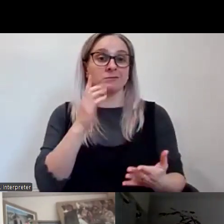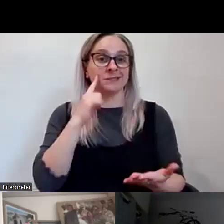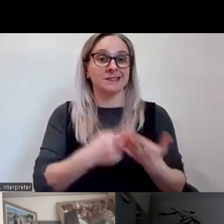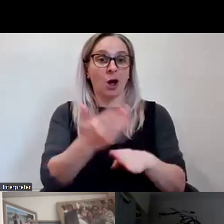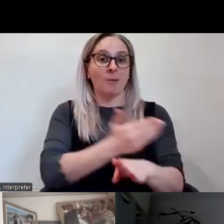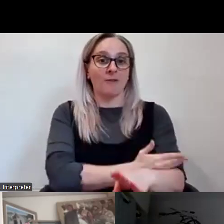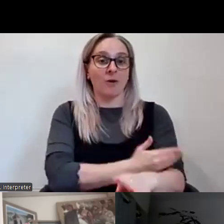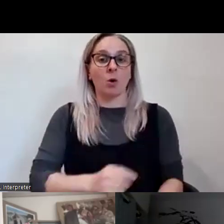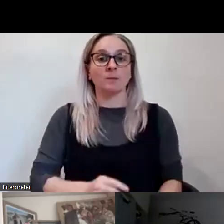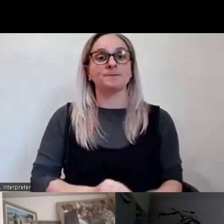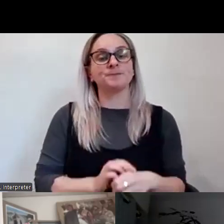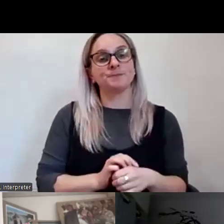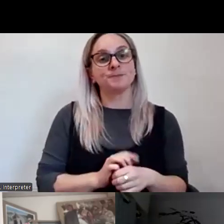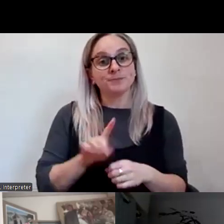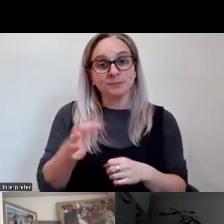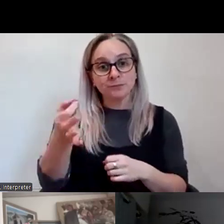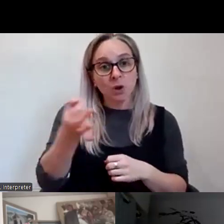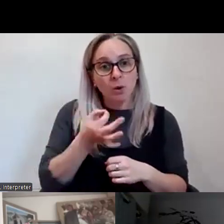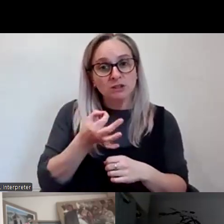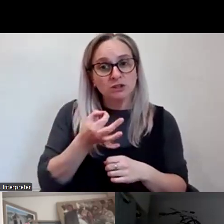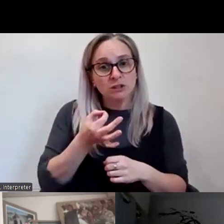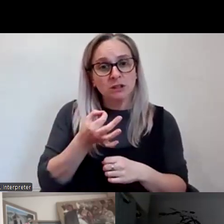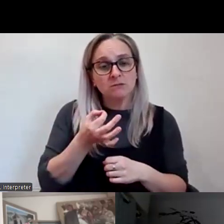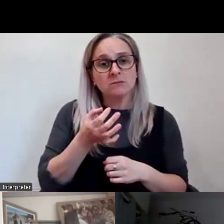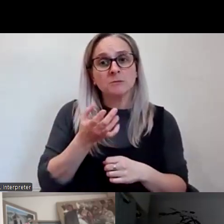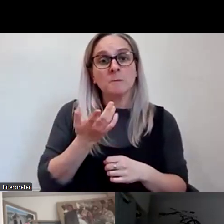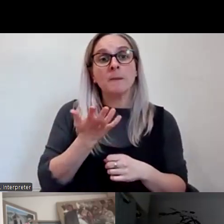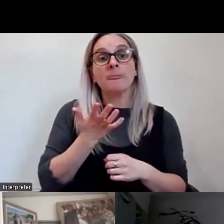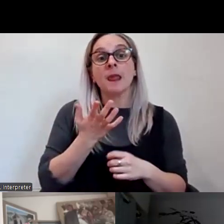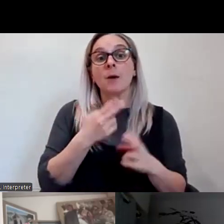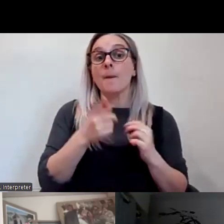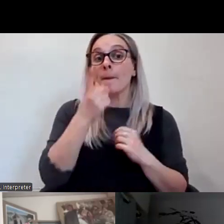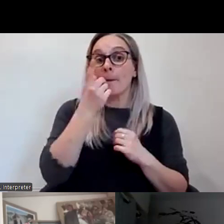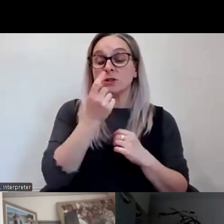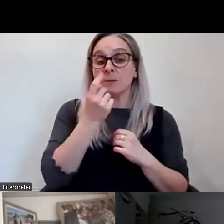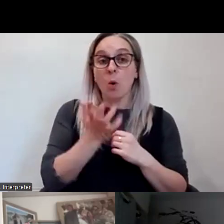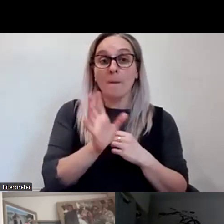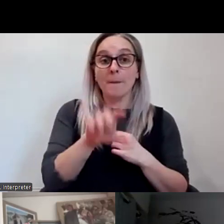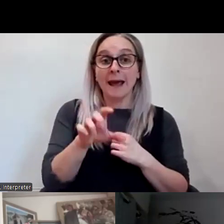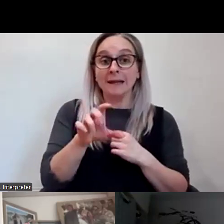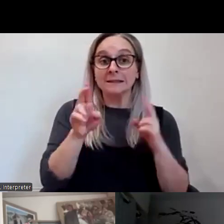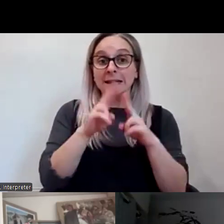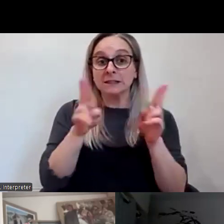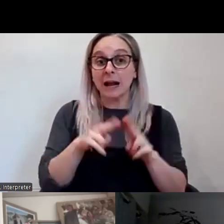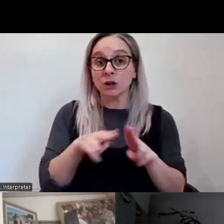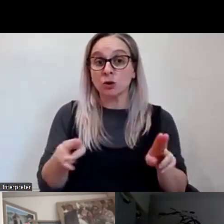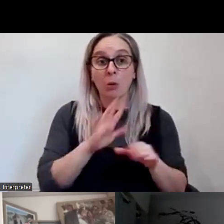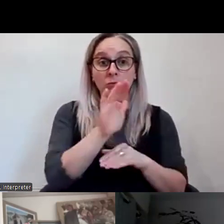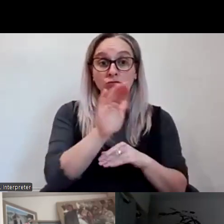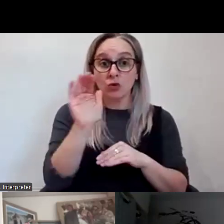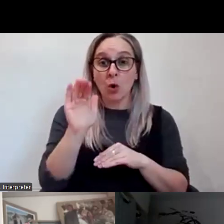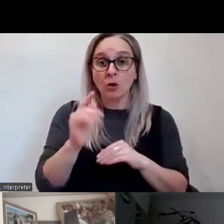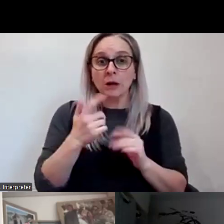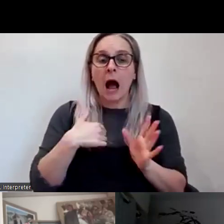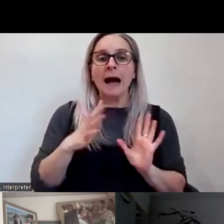Jolassi has asked, I had the same question, and if a placement internationally was possible. I would caution, because